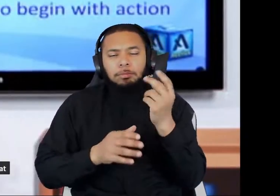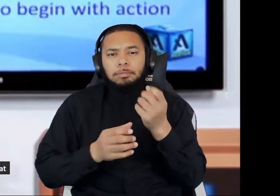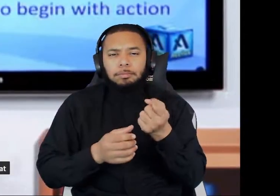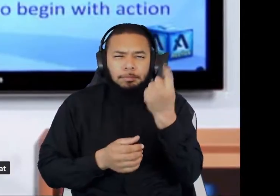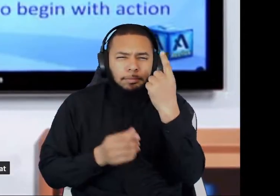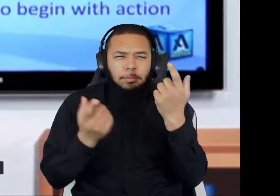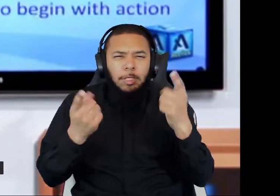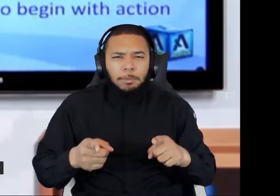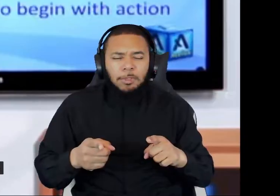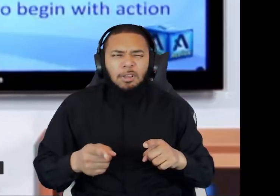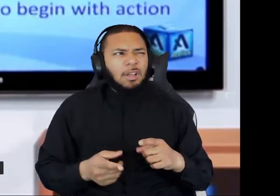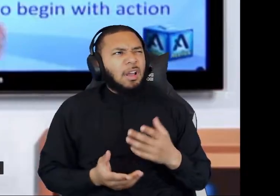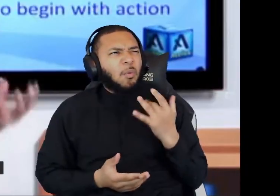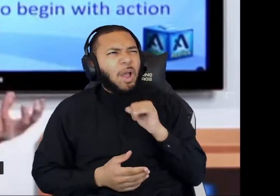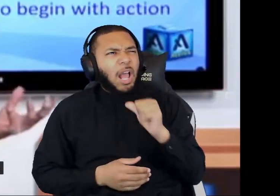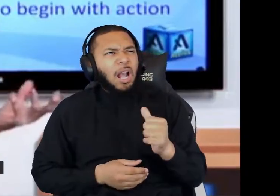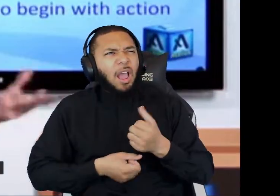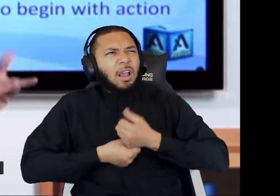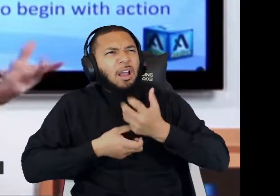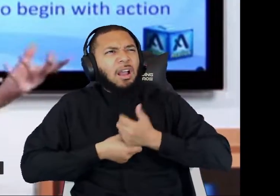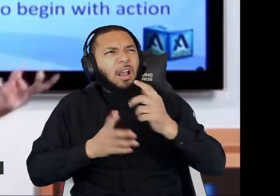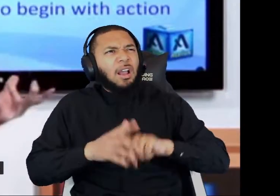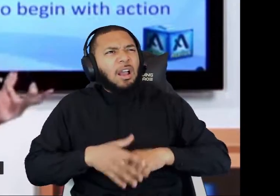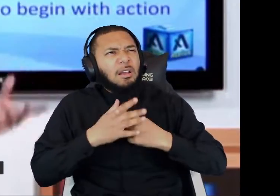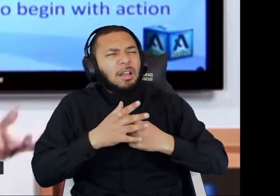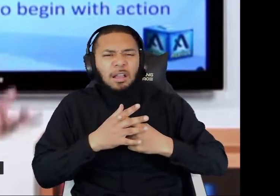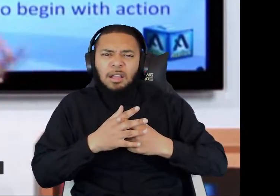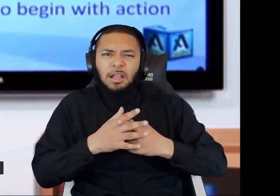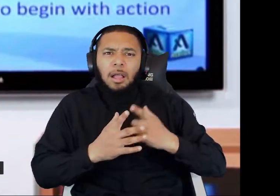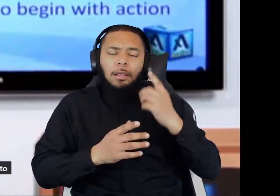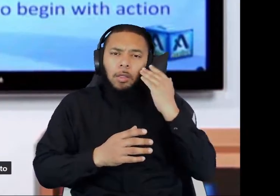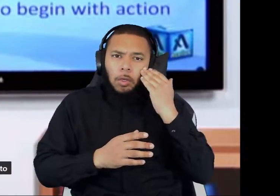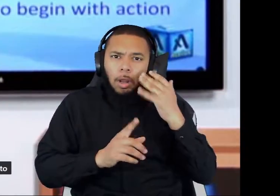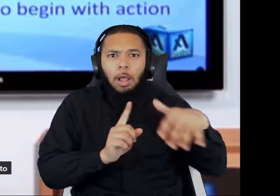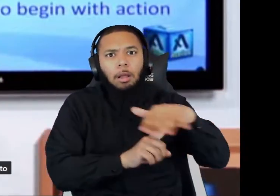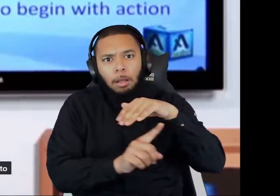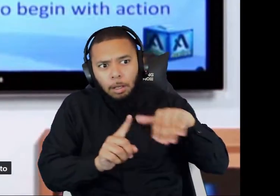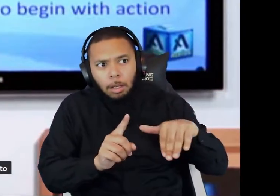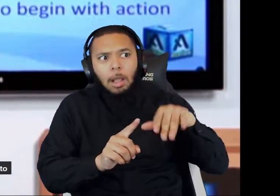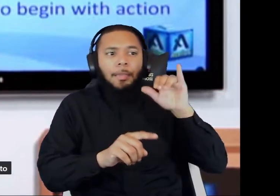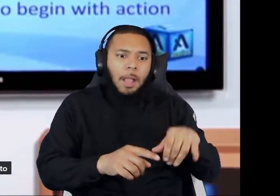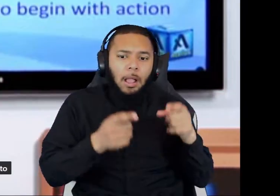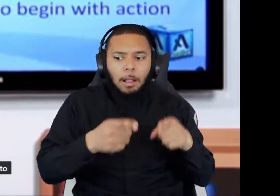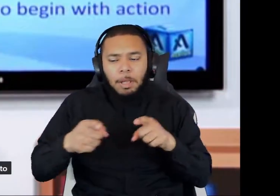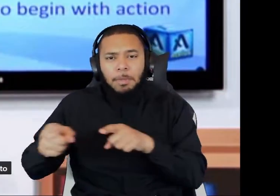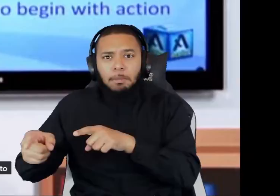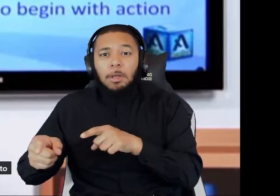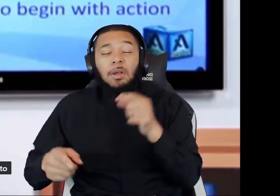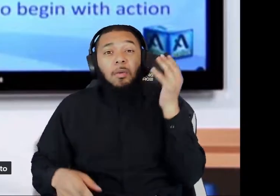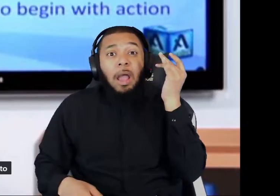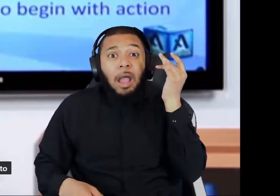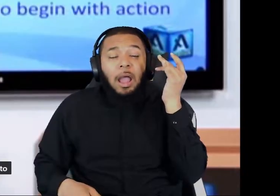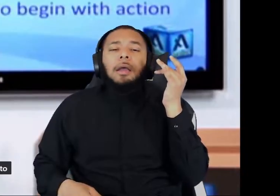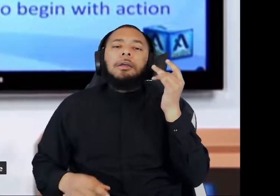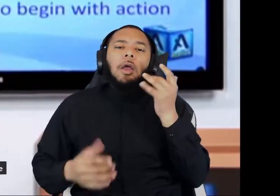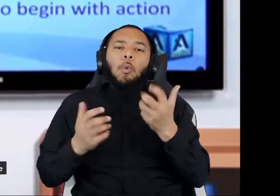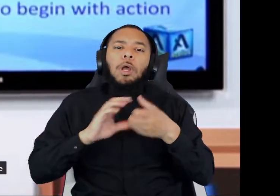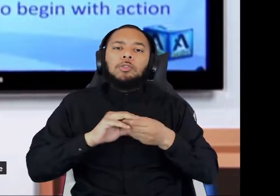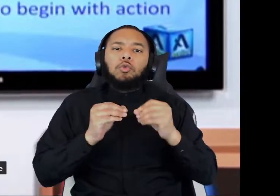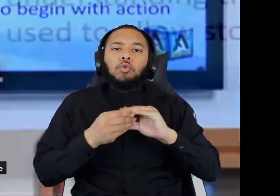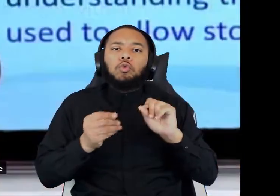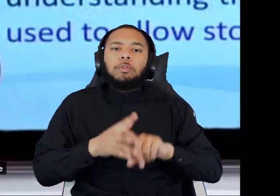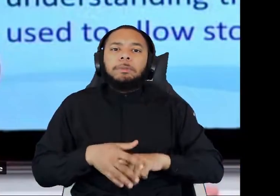that at the beginning? You know, this happened, this is the setting, and then this happened. One of the reasons is to allow the story to begin